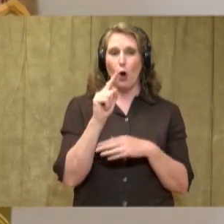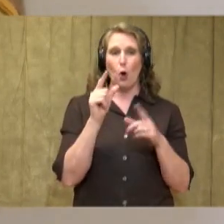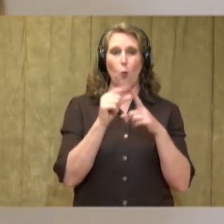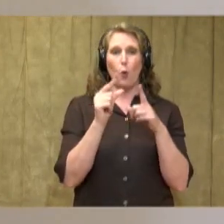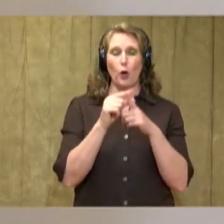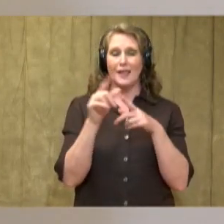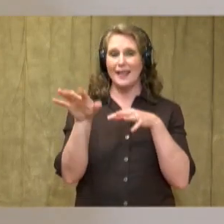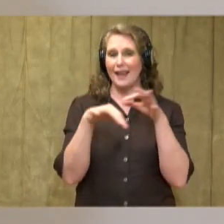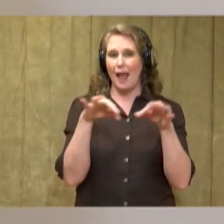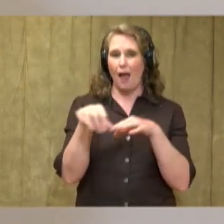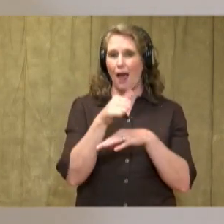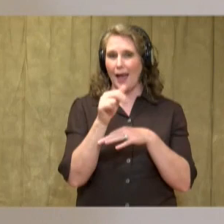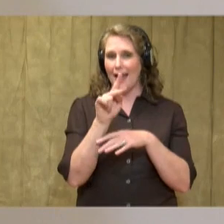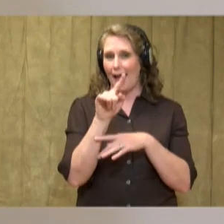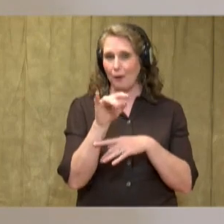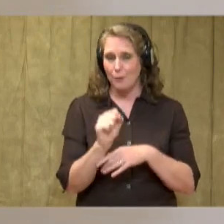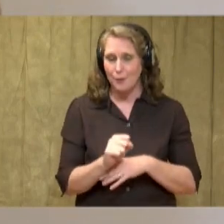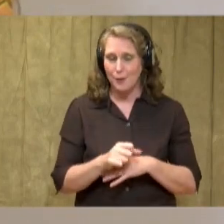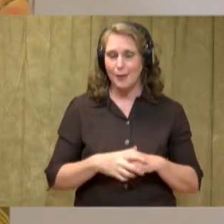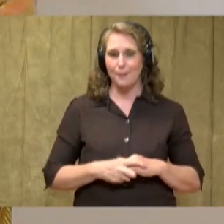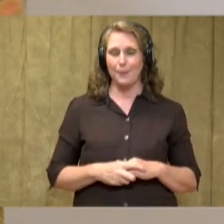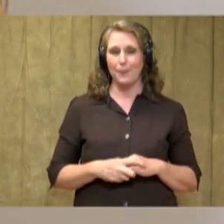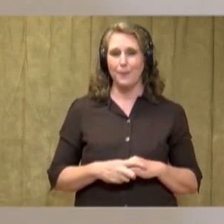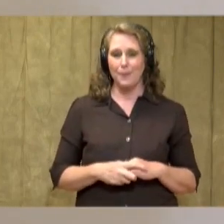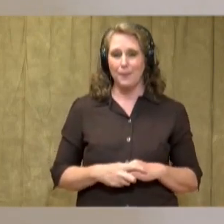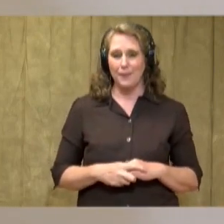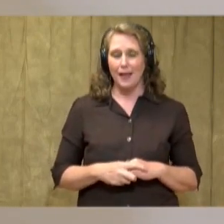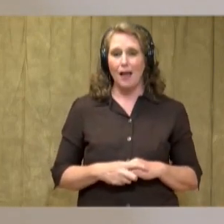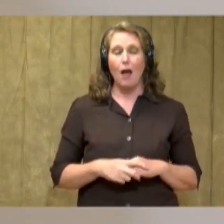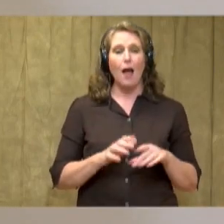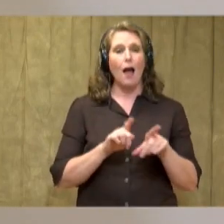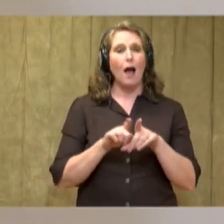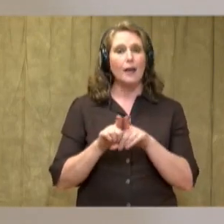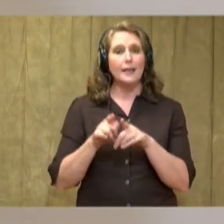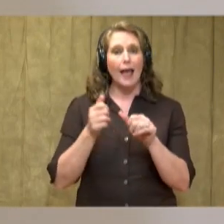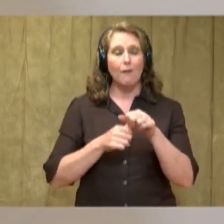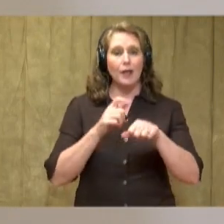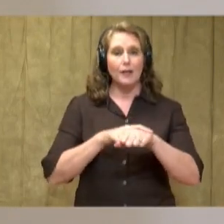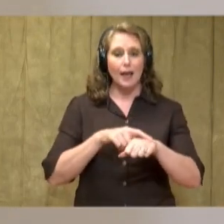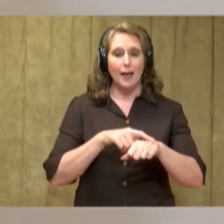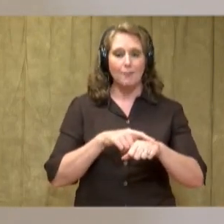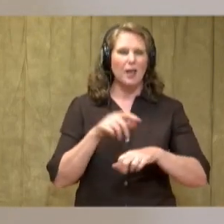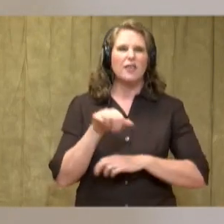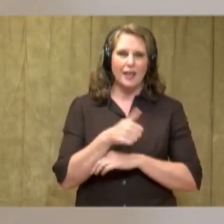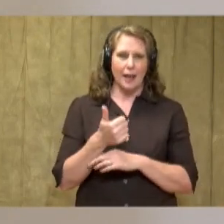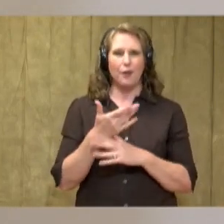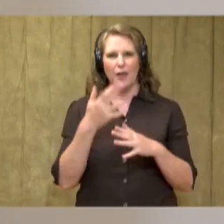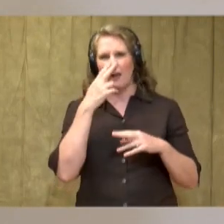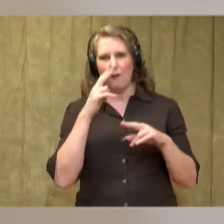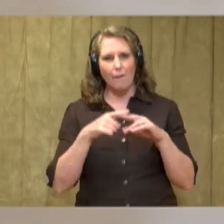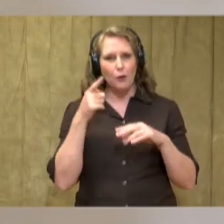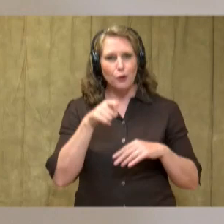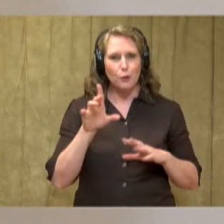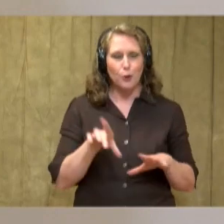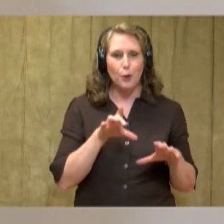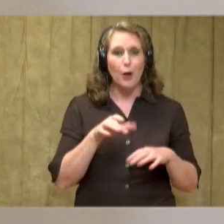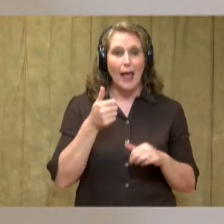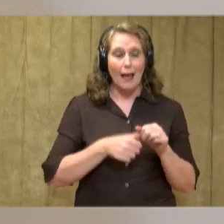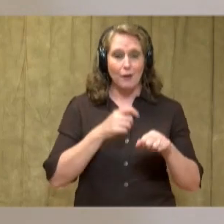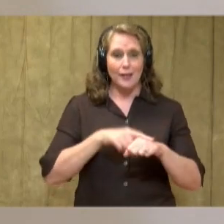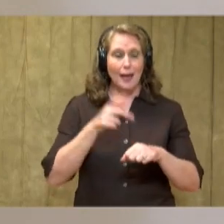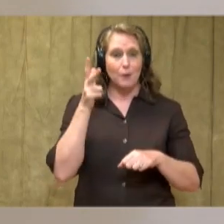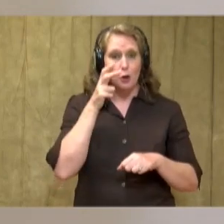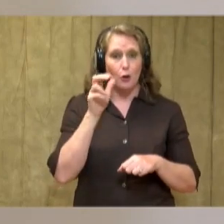spicy adjectives that you hear in our story. And then also every time, here's another little something fun for you. Every time you